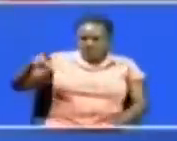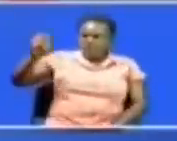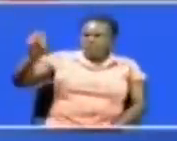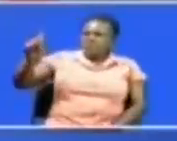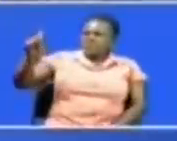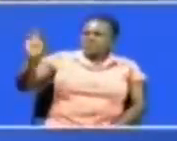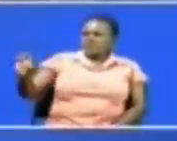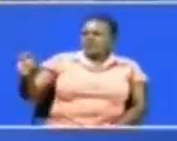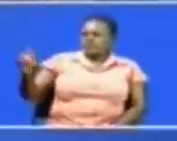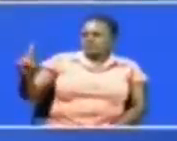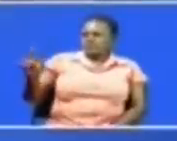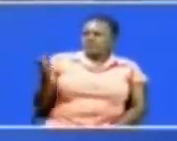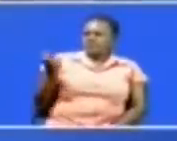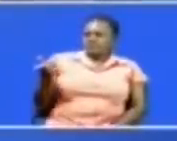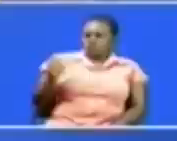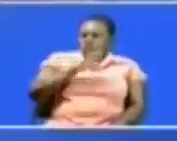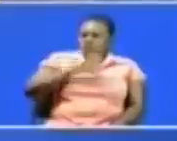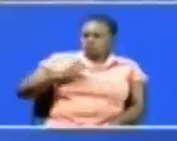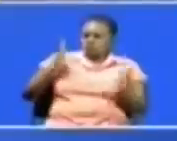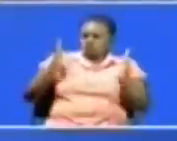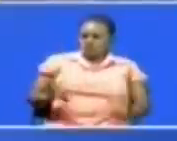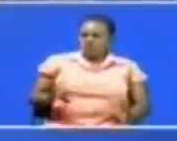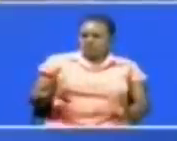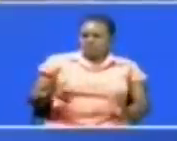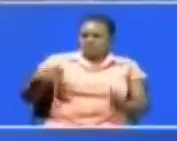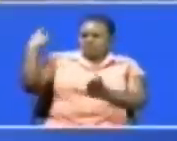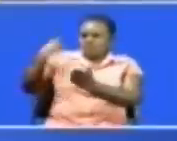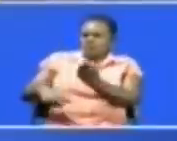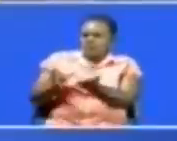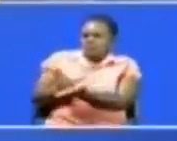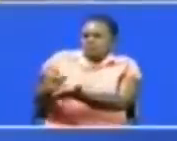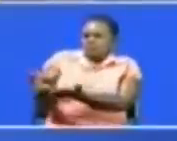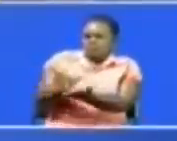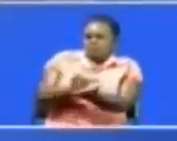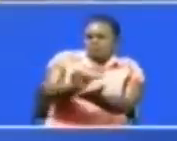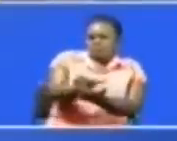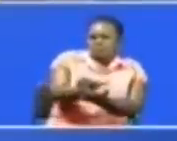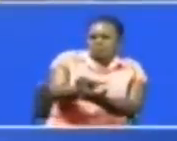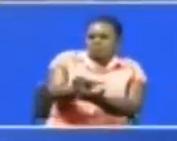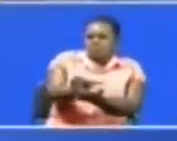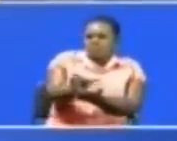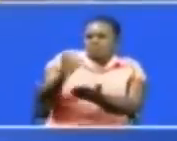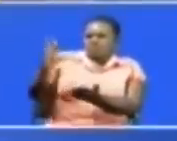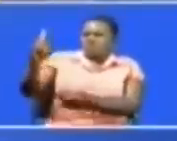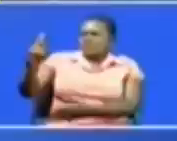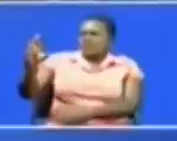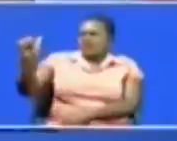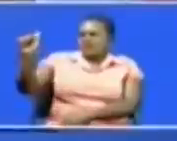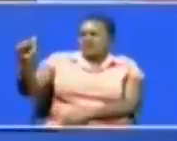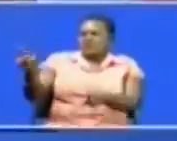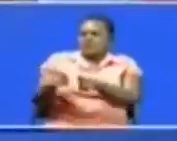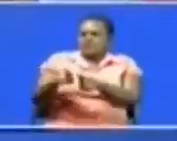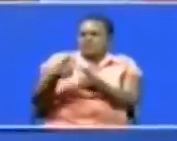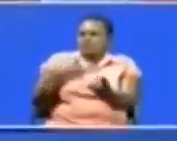Kimuyu. Professor Kimuyu is a commissioner with a commission of revenue allocation, that's CRA, because we'll be talking also more